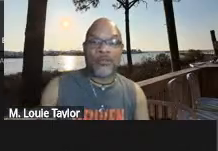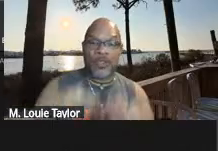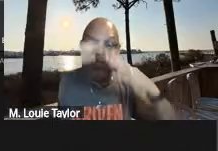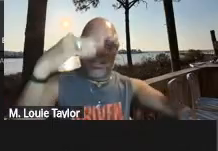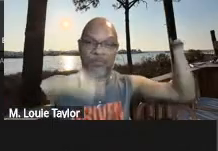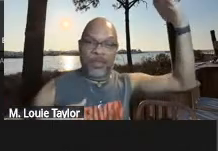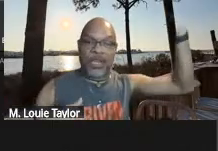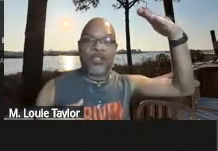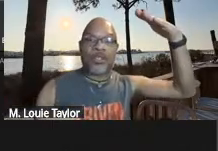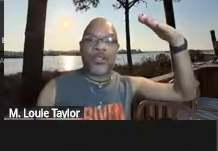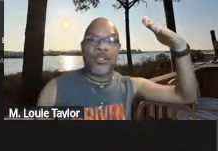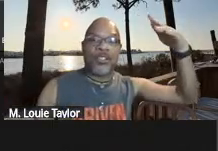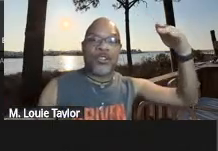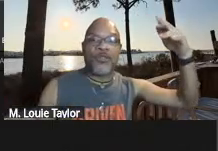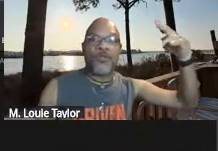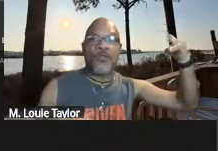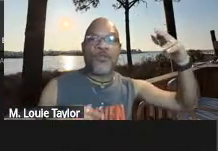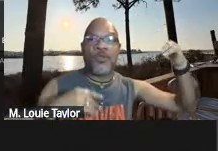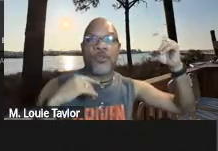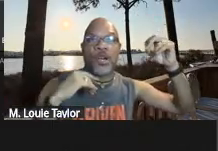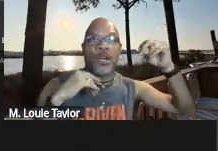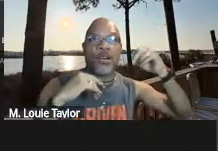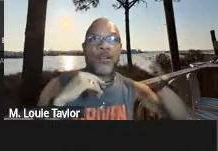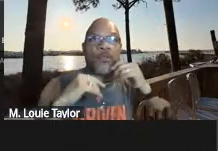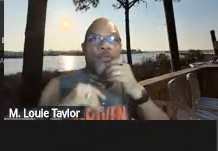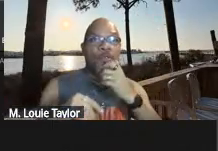Palmer's page to